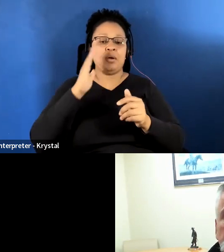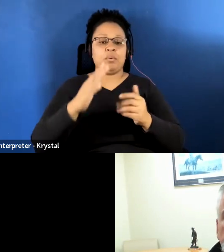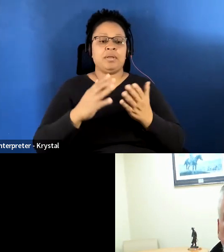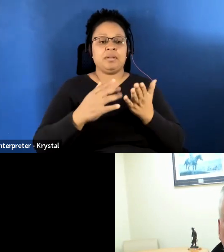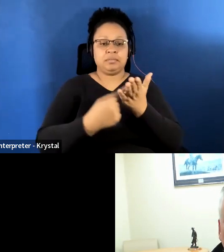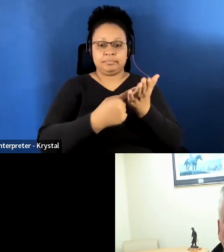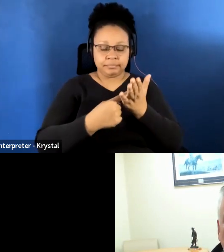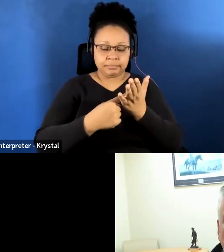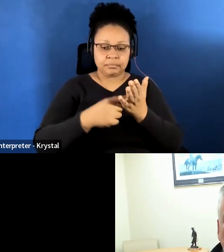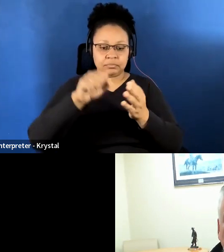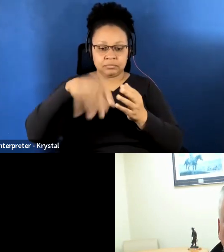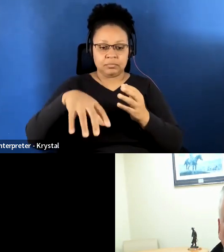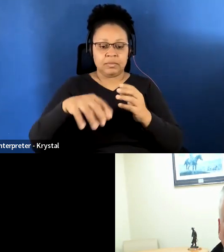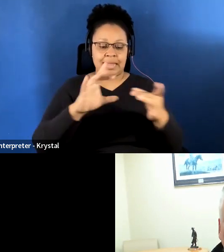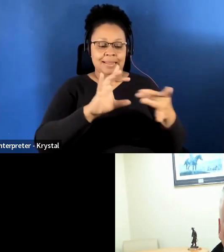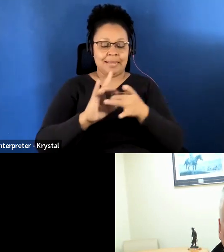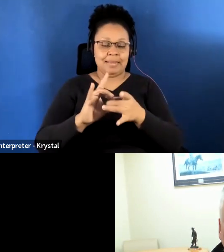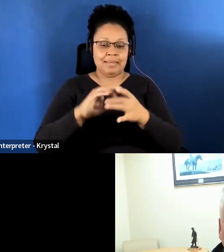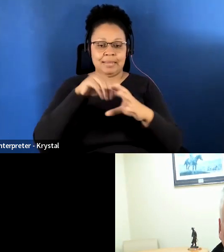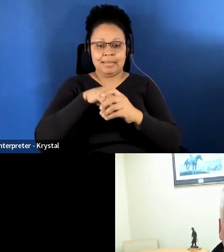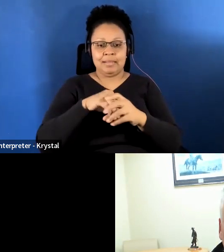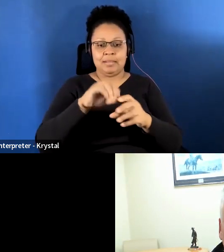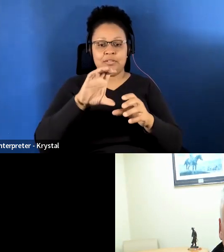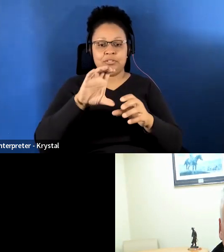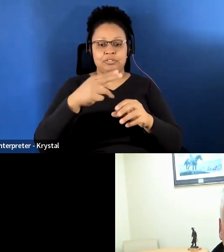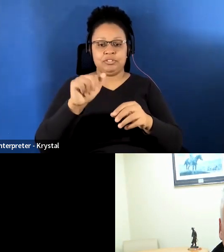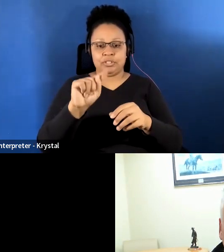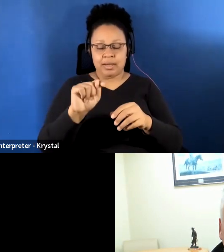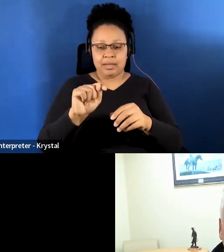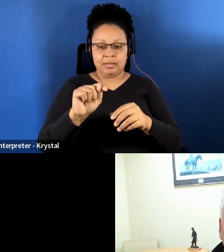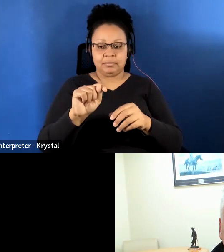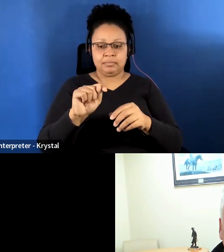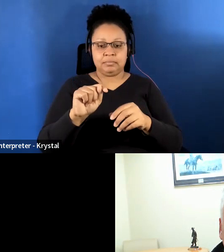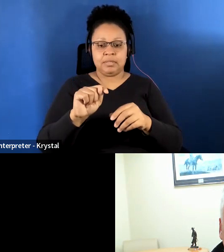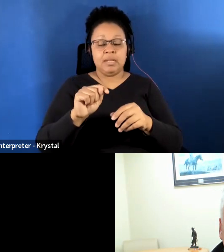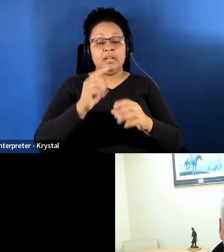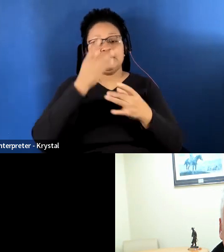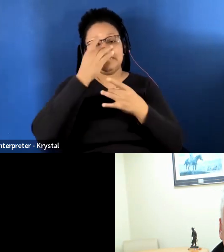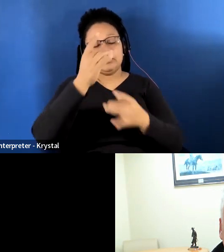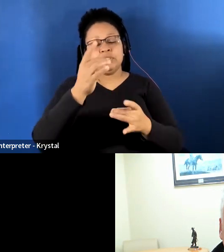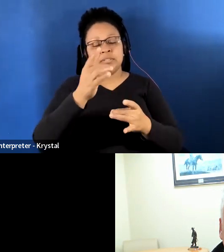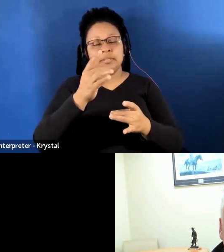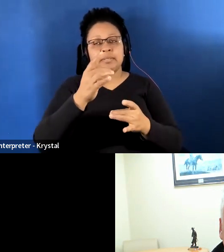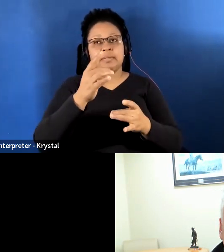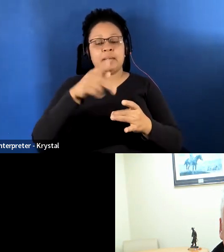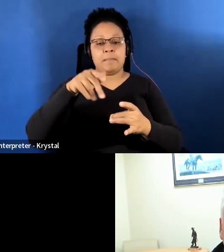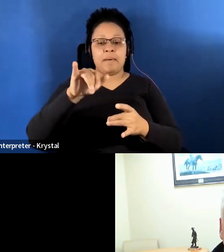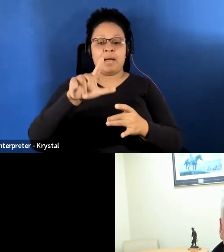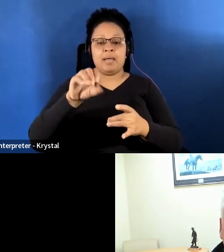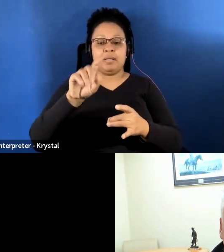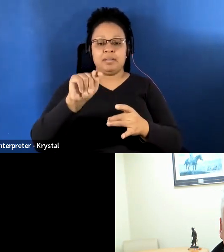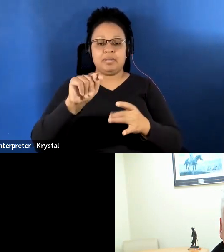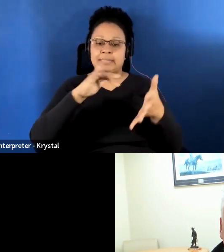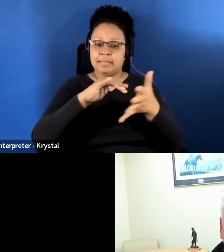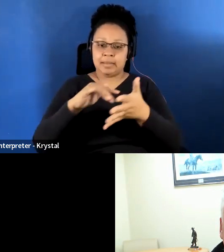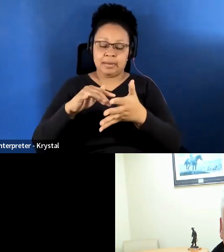but there's a really interesting pilot study that was just completed